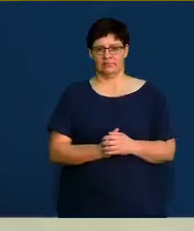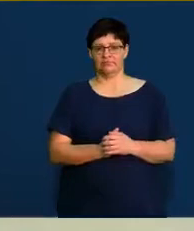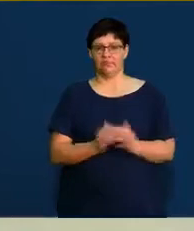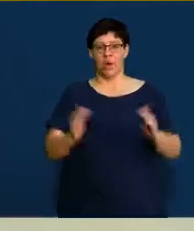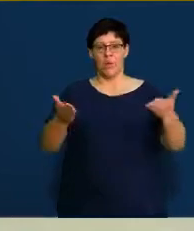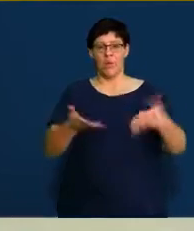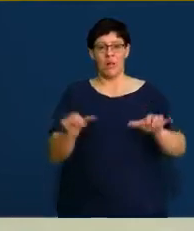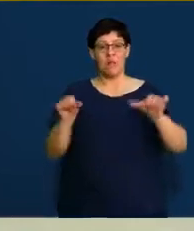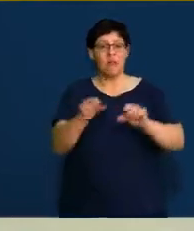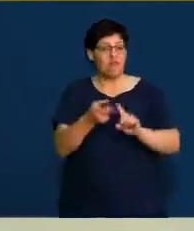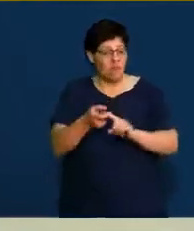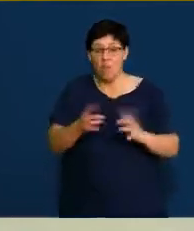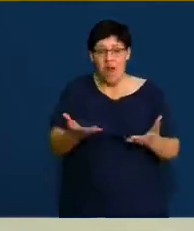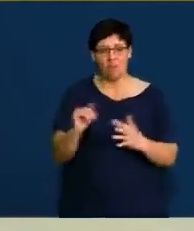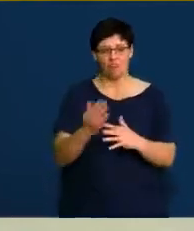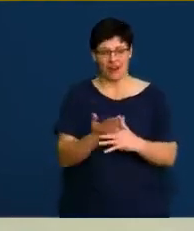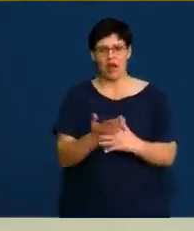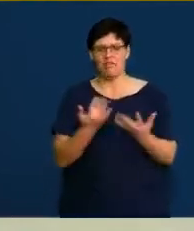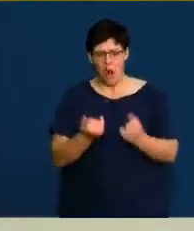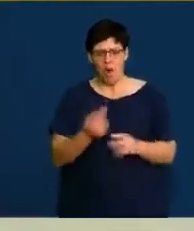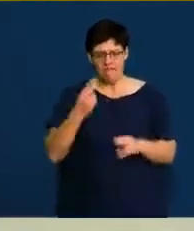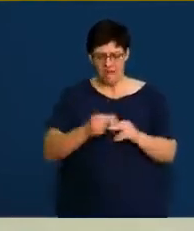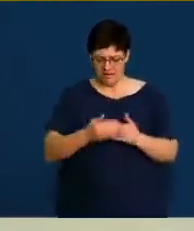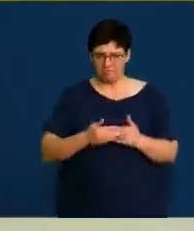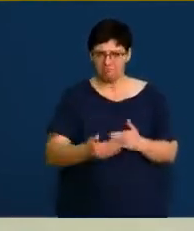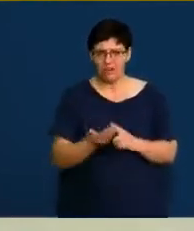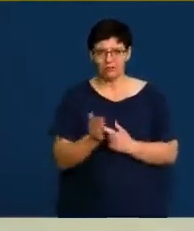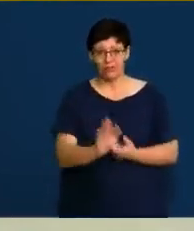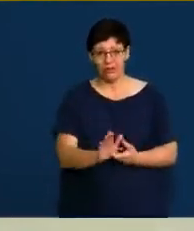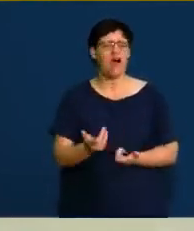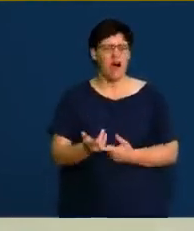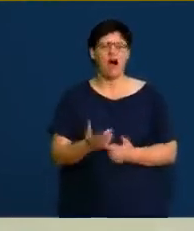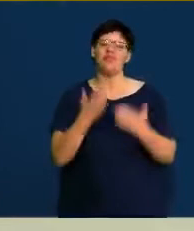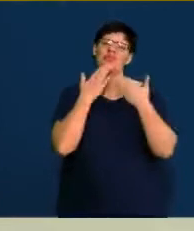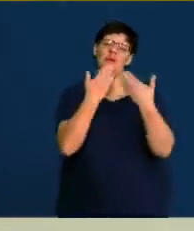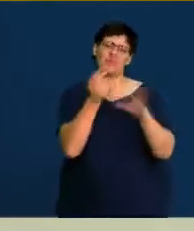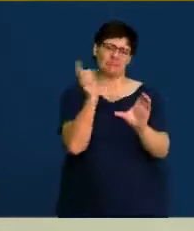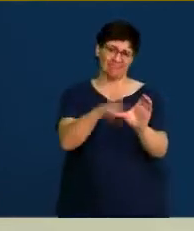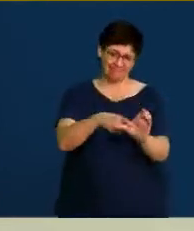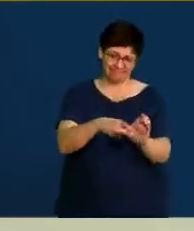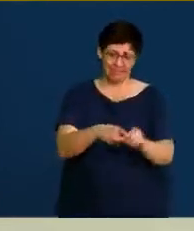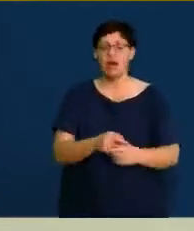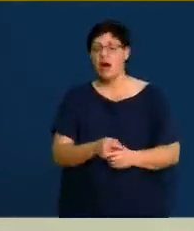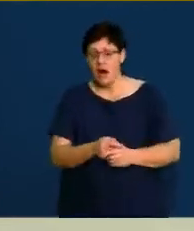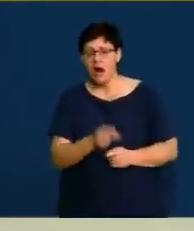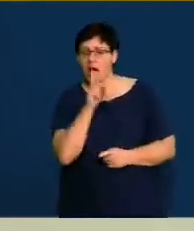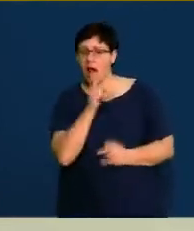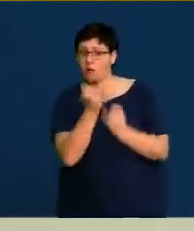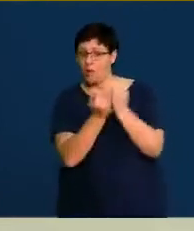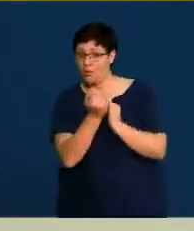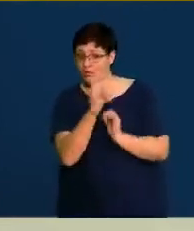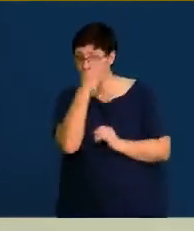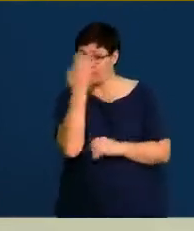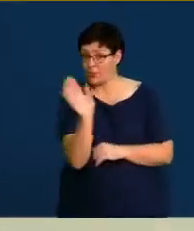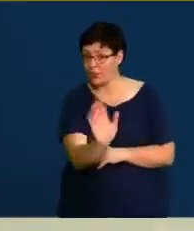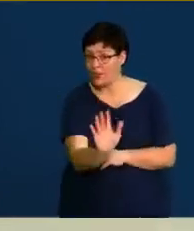Welcome back from the break, guys. We are in the final stretch of the show. Thank you so much for tuning in. Don't forget to enter that competition. There